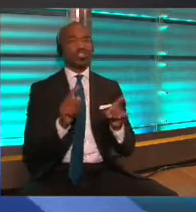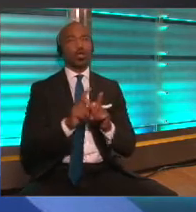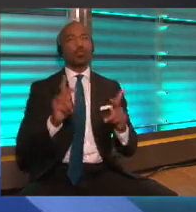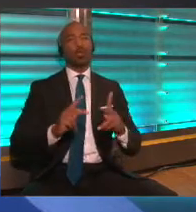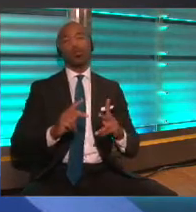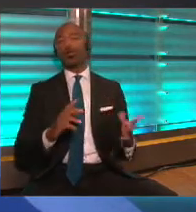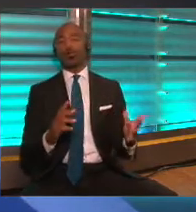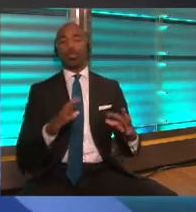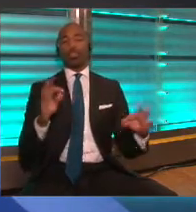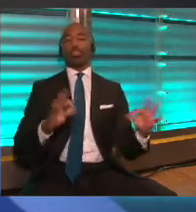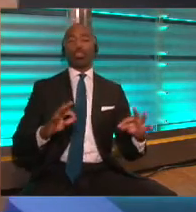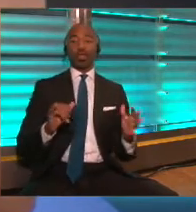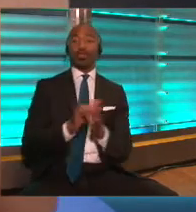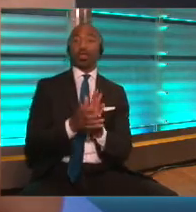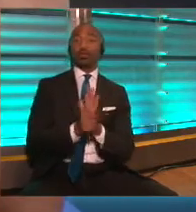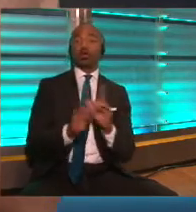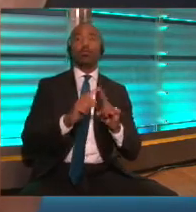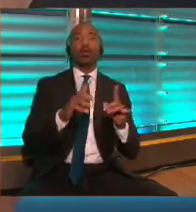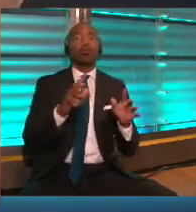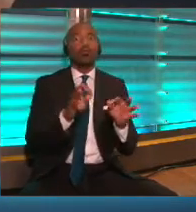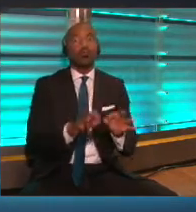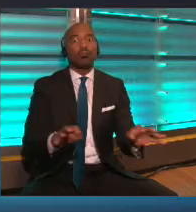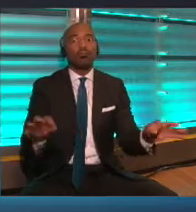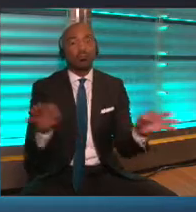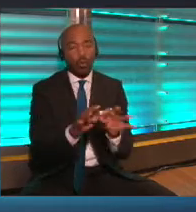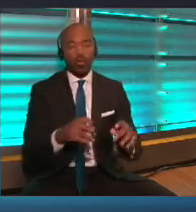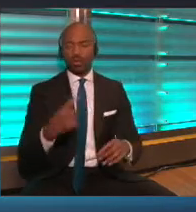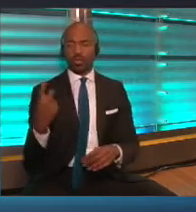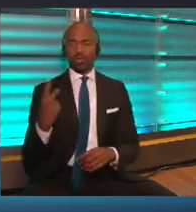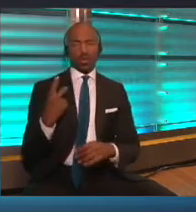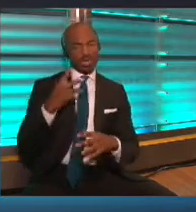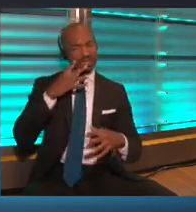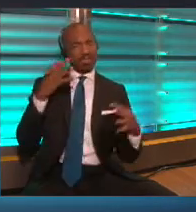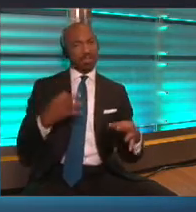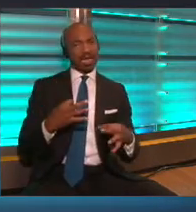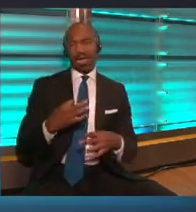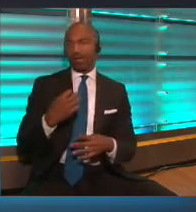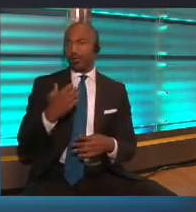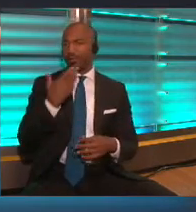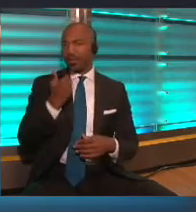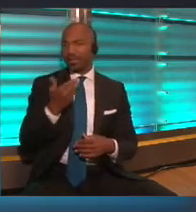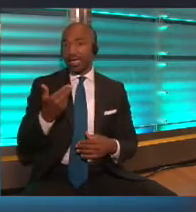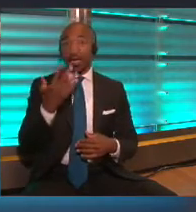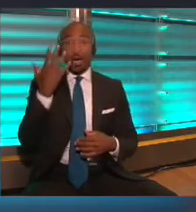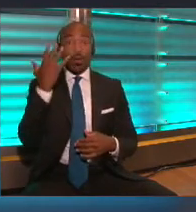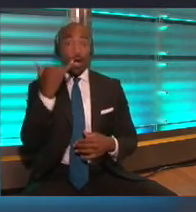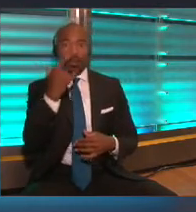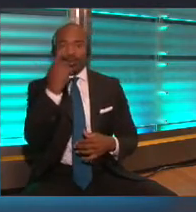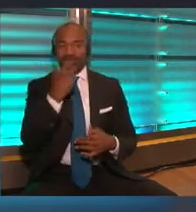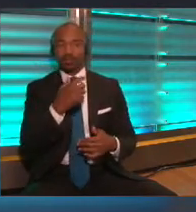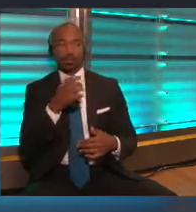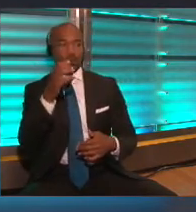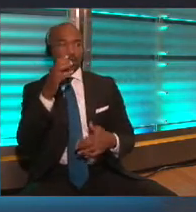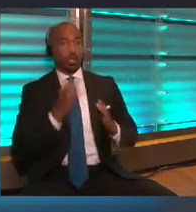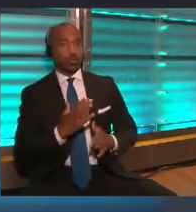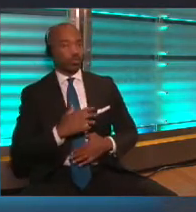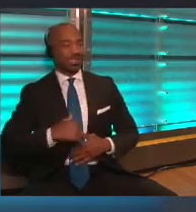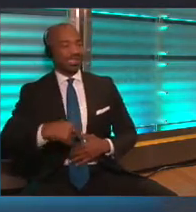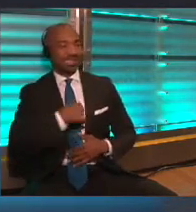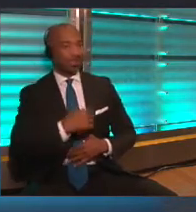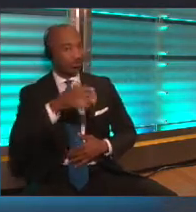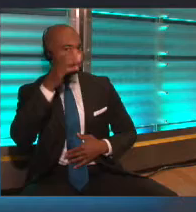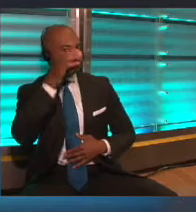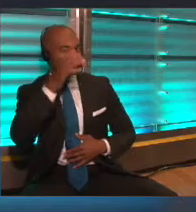skill in business. We learned and made one of the best decisions in our business as a result of listening to our customers. When we first started our